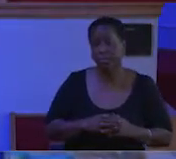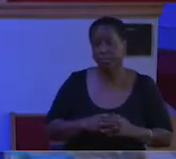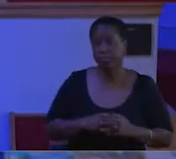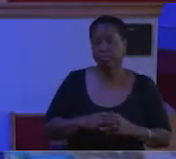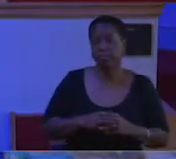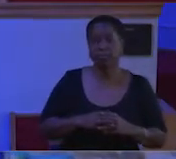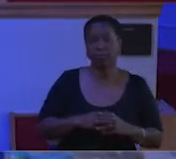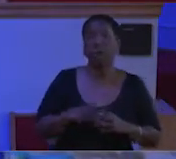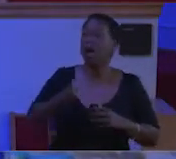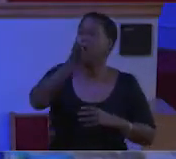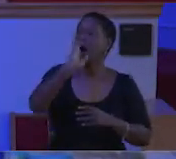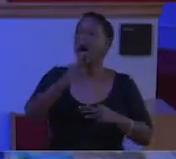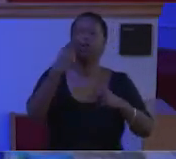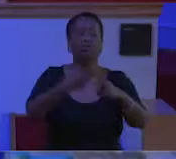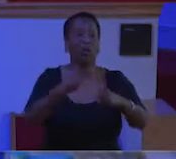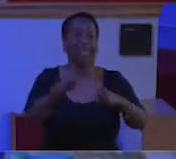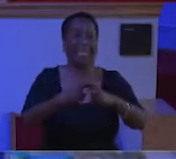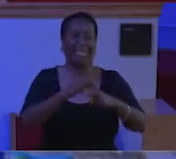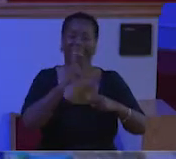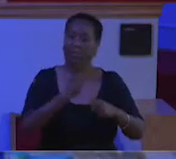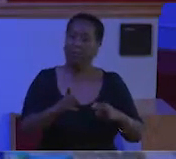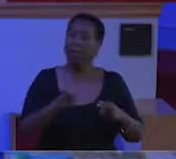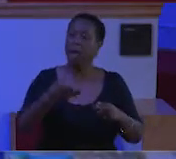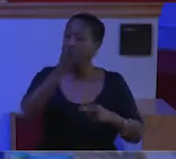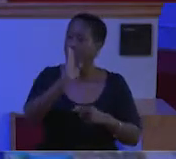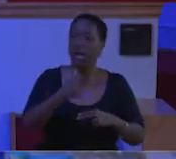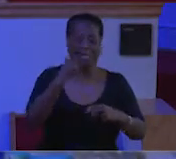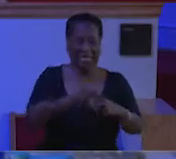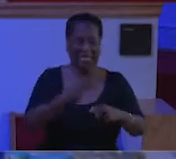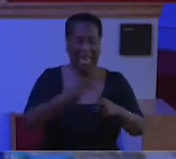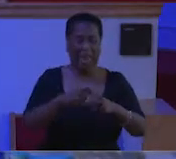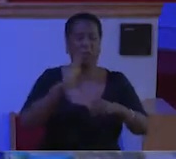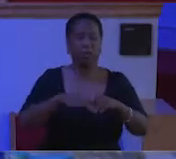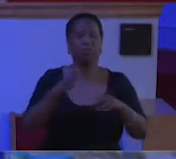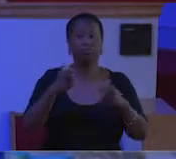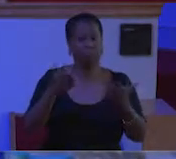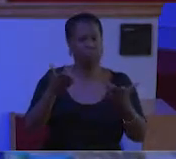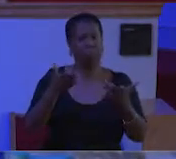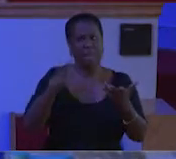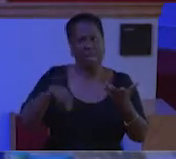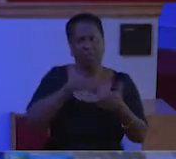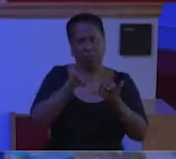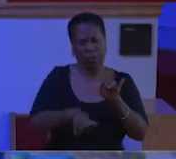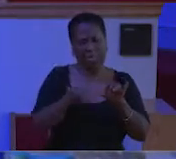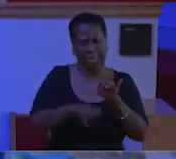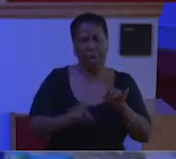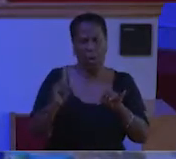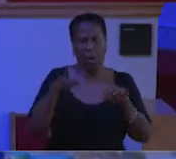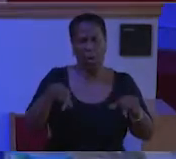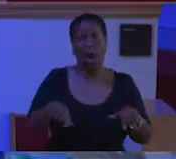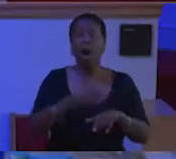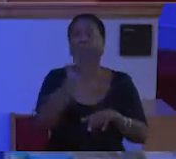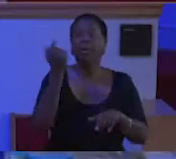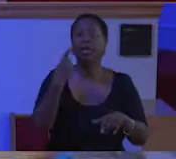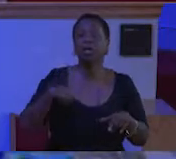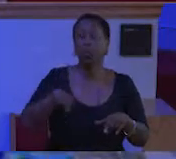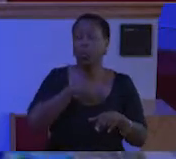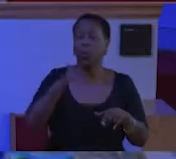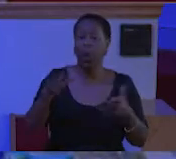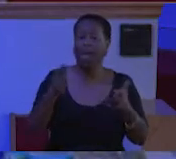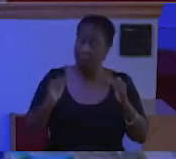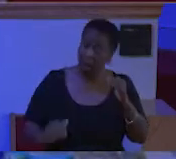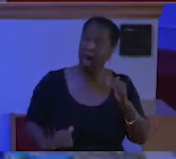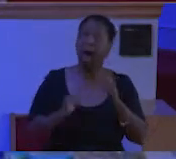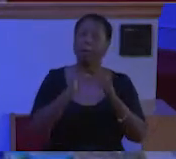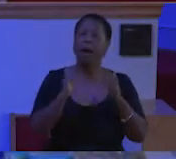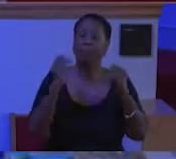God's reputation is at stake, and God's name is on the line if you stay right where you are. But you got to come on up a